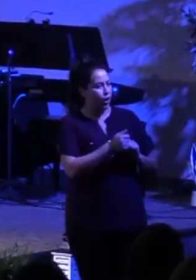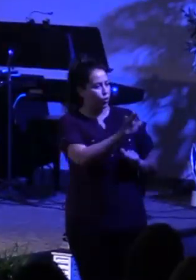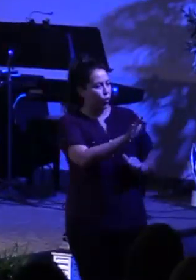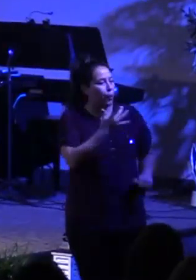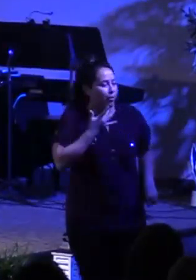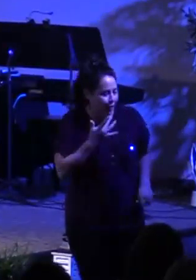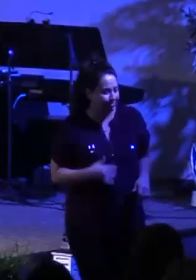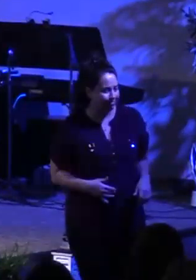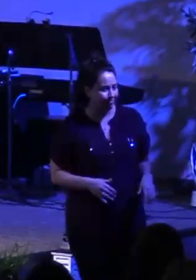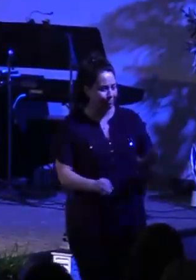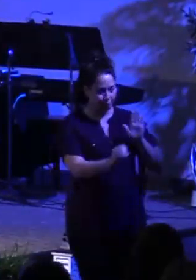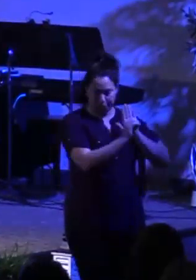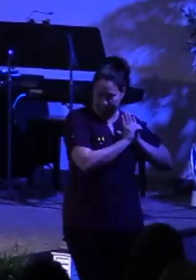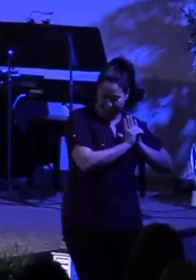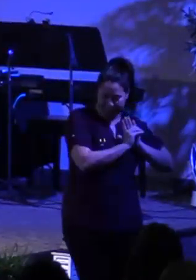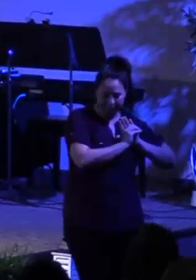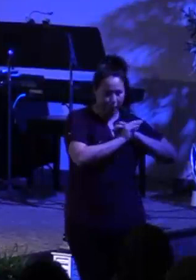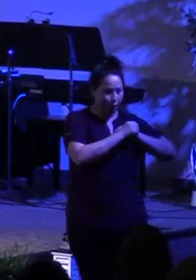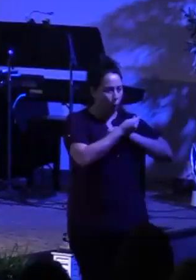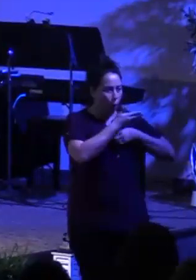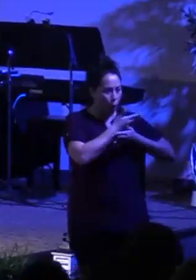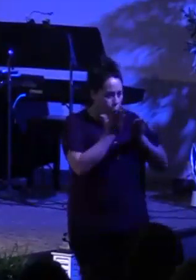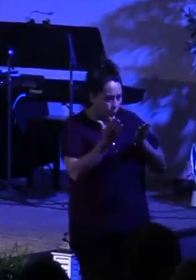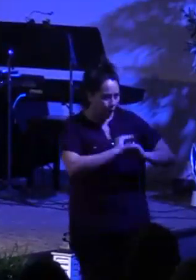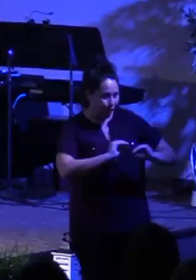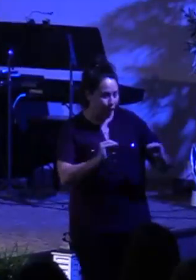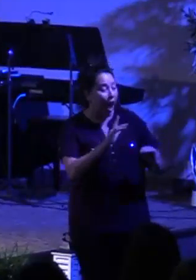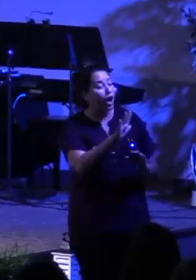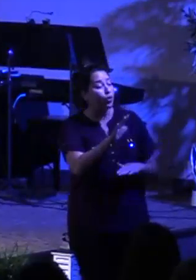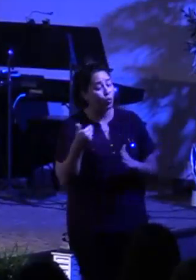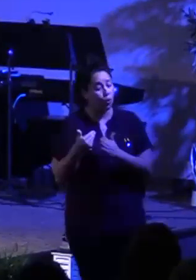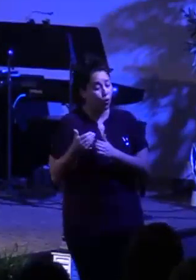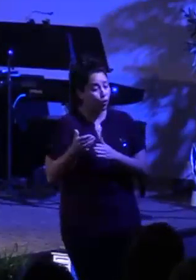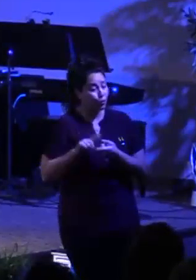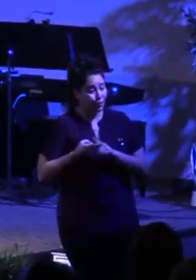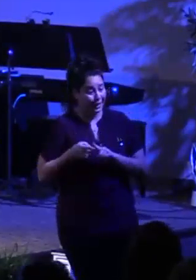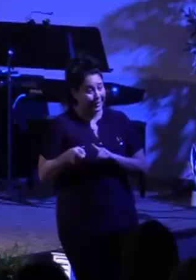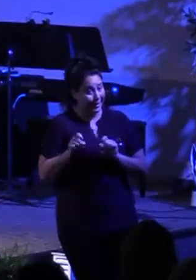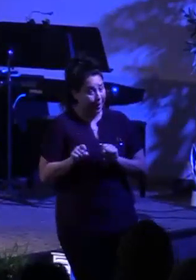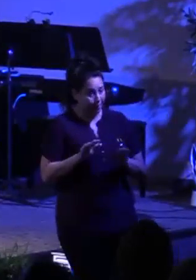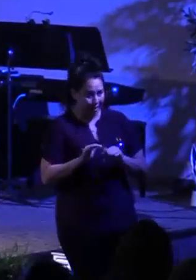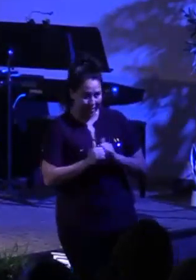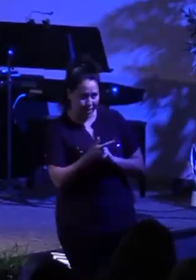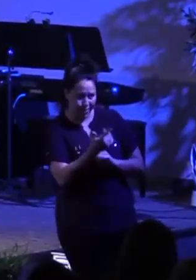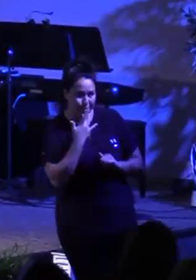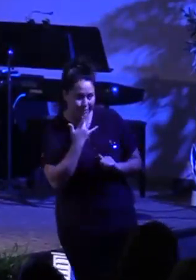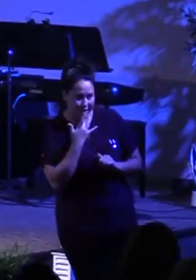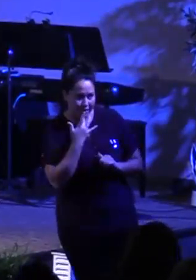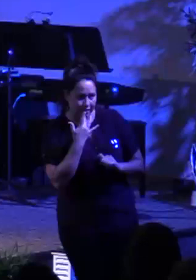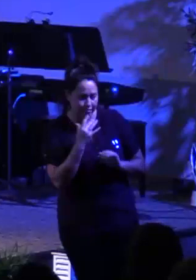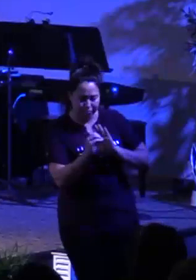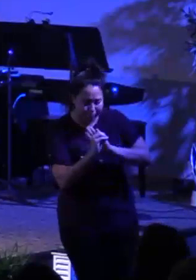0. What are the odds of just your closest friends behaving approximately how you want them to behave? They're also 0. How